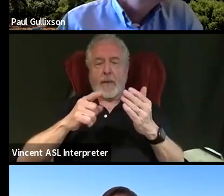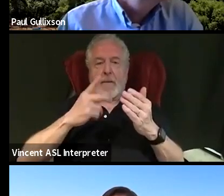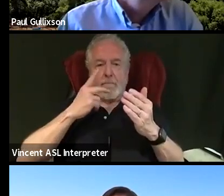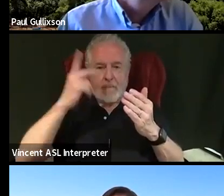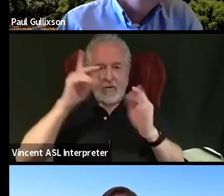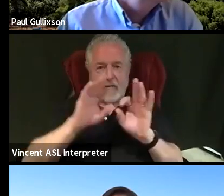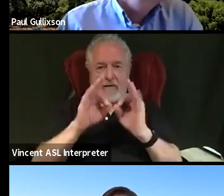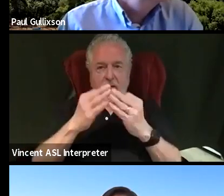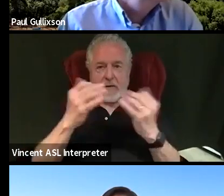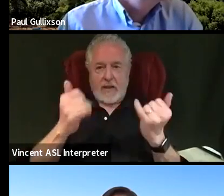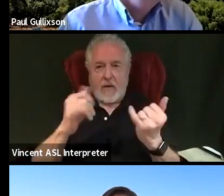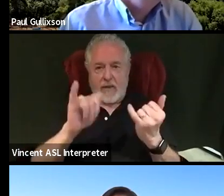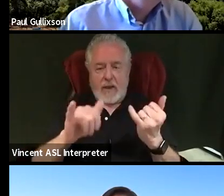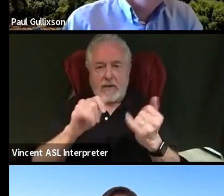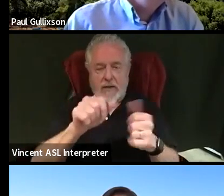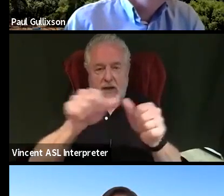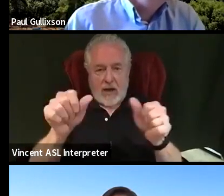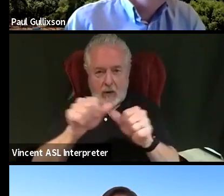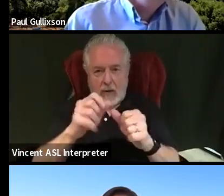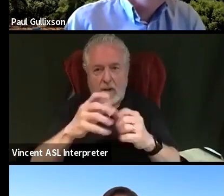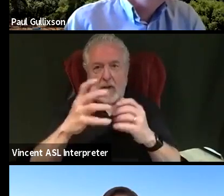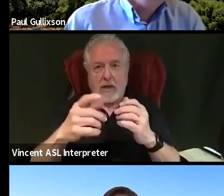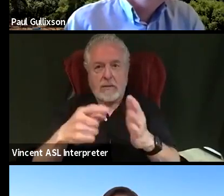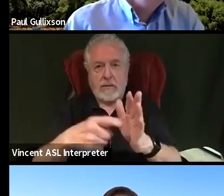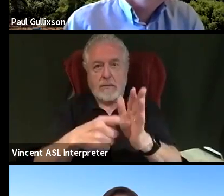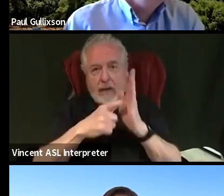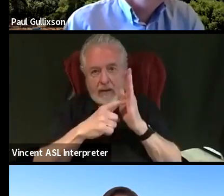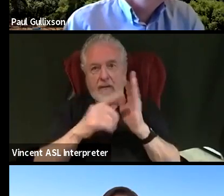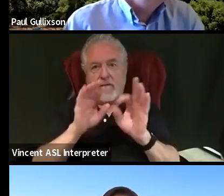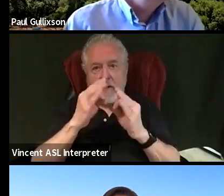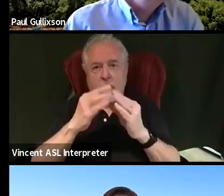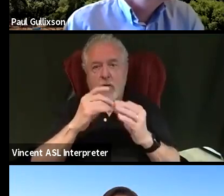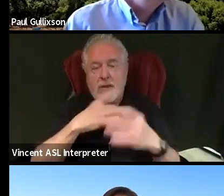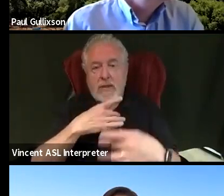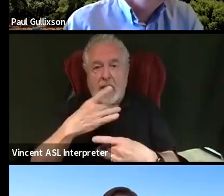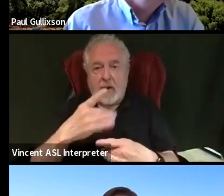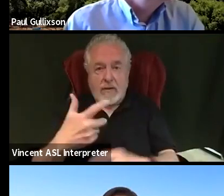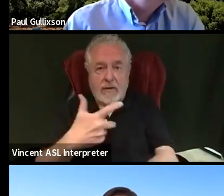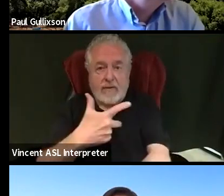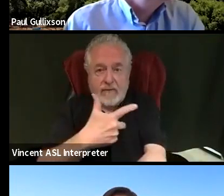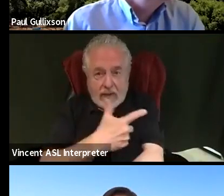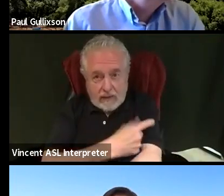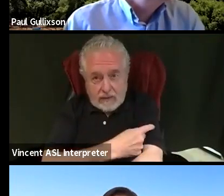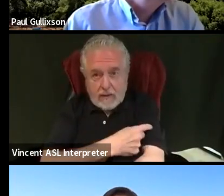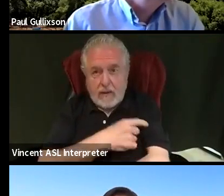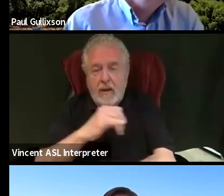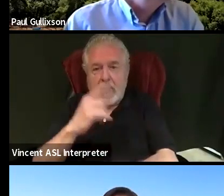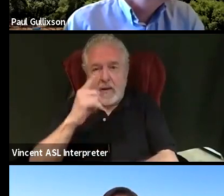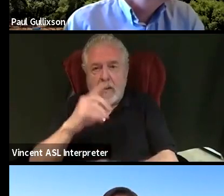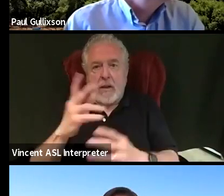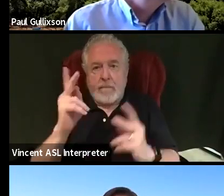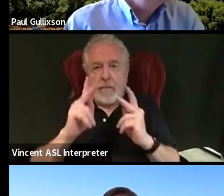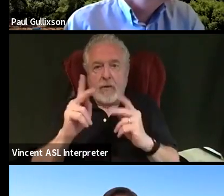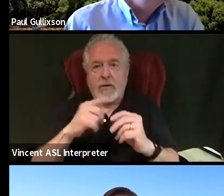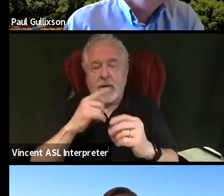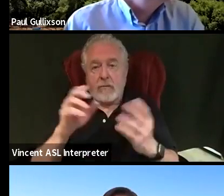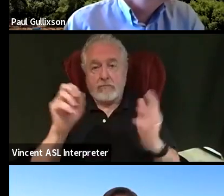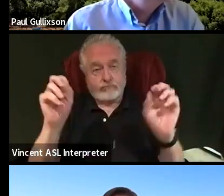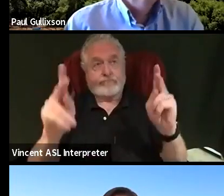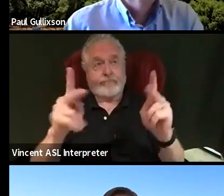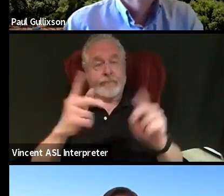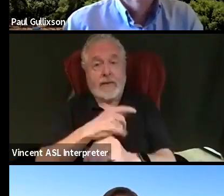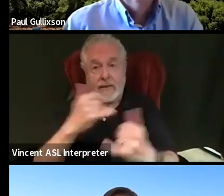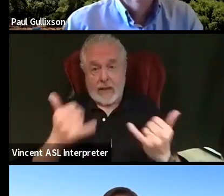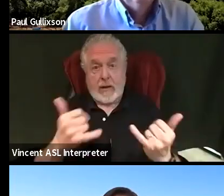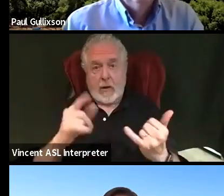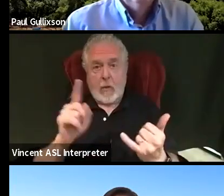parents and families now. I think that's an area where there's a lot of demand, a lot of families who are interested in the vaccine. That I think there's a lot of people who said, okay, I'll get it